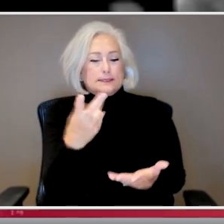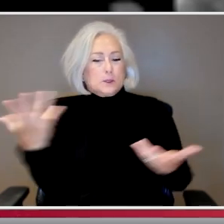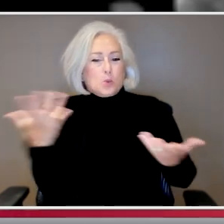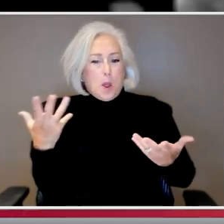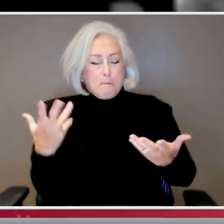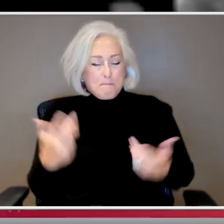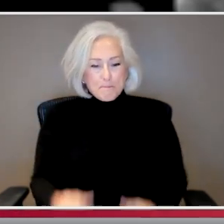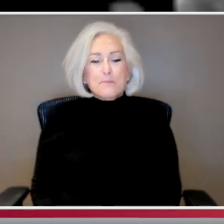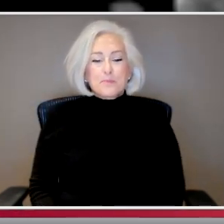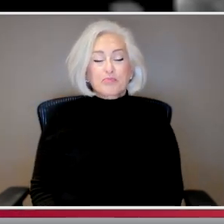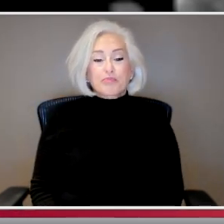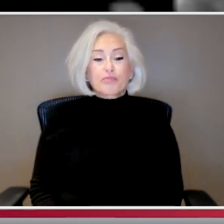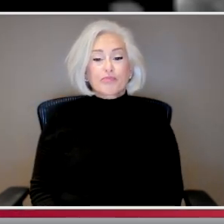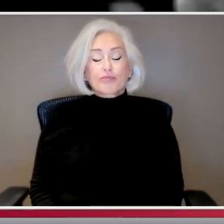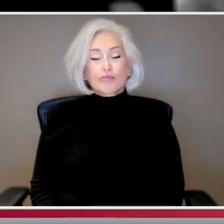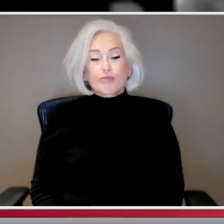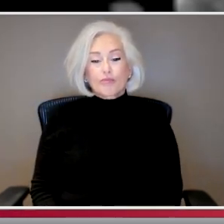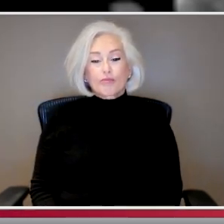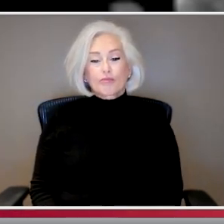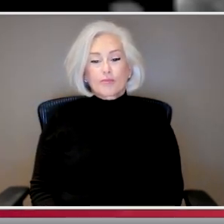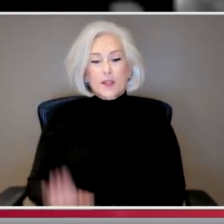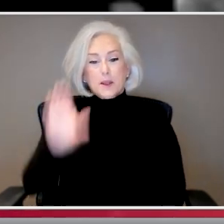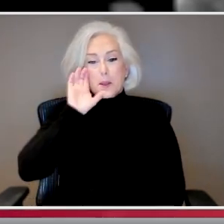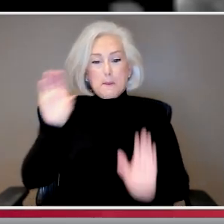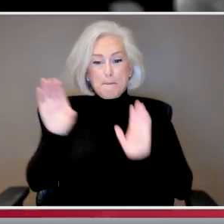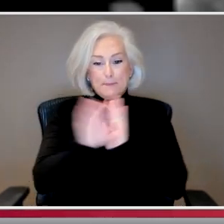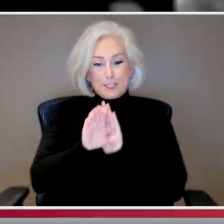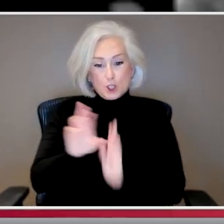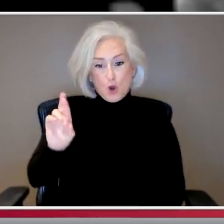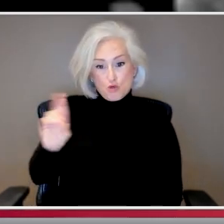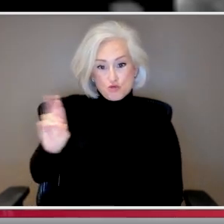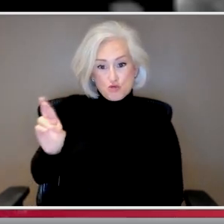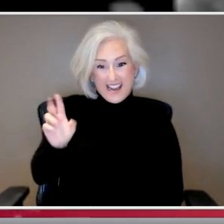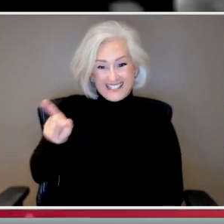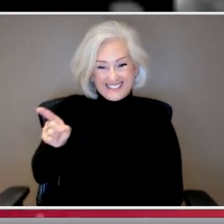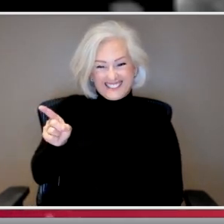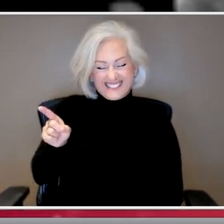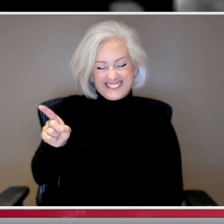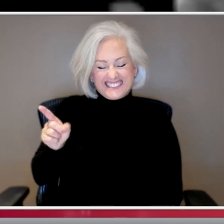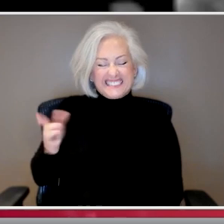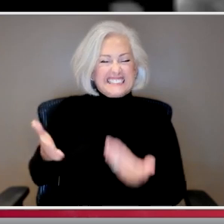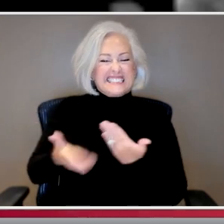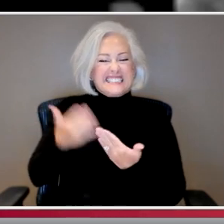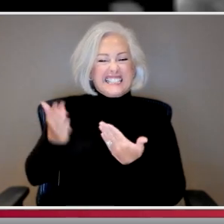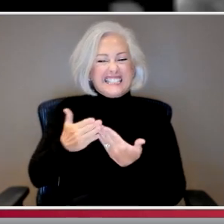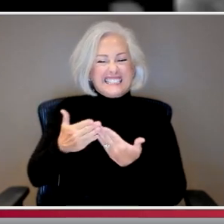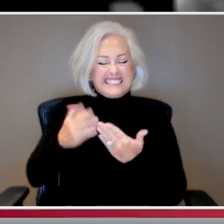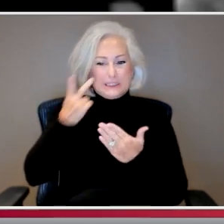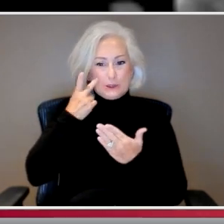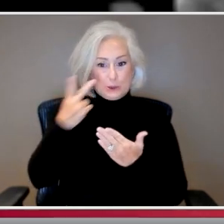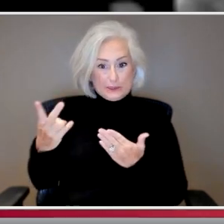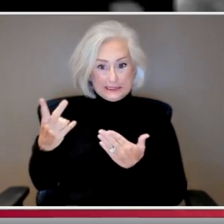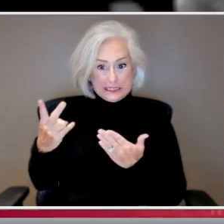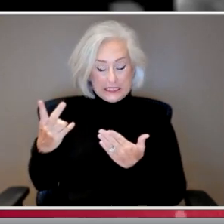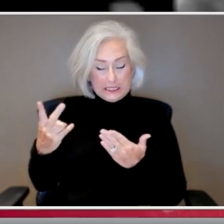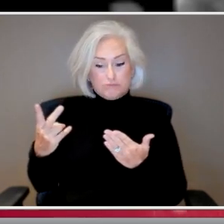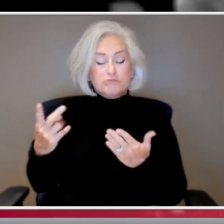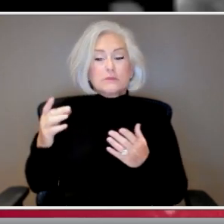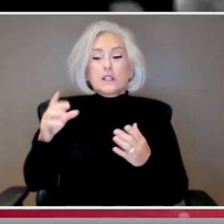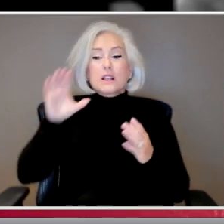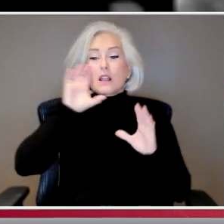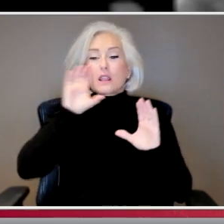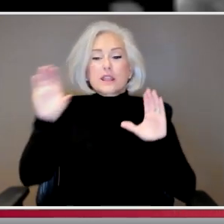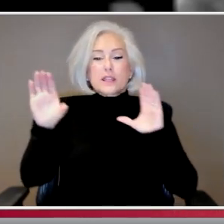so the picture on the right is probably the easiest to interpret, but there we're looking from the side at Vicki's